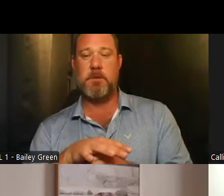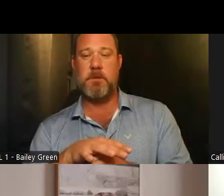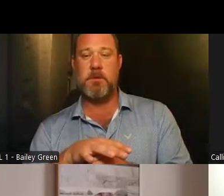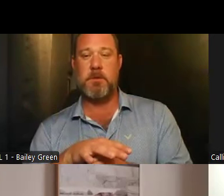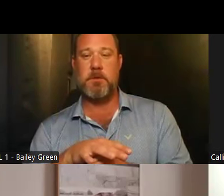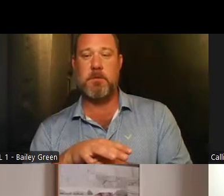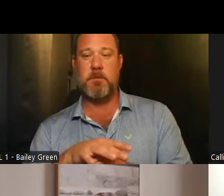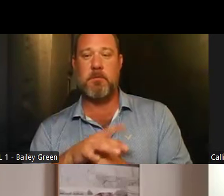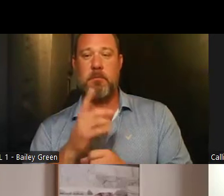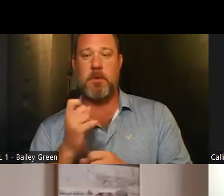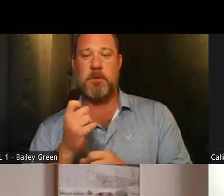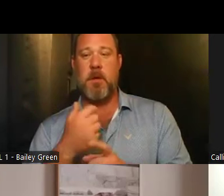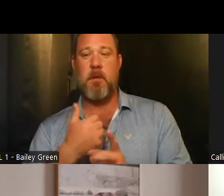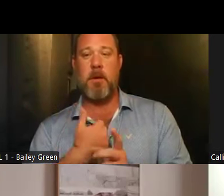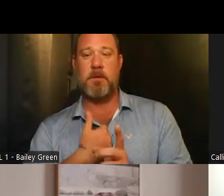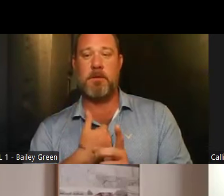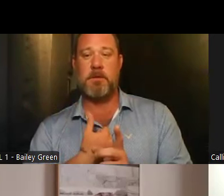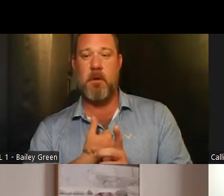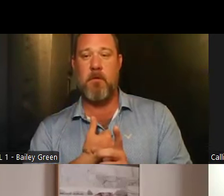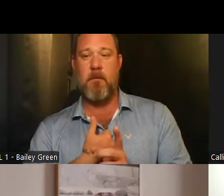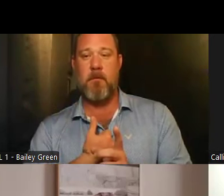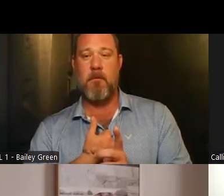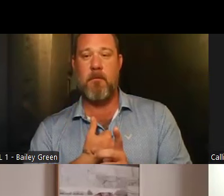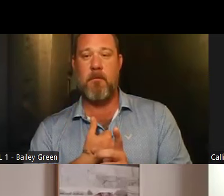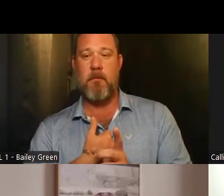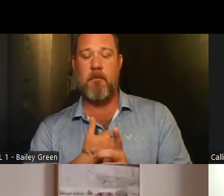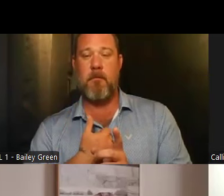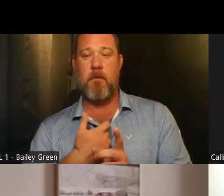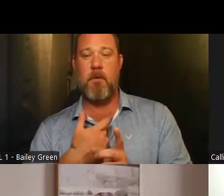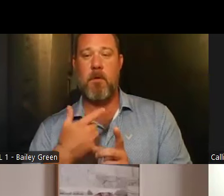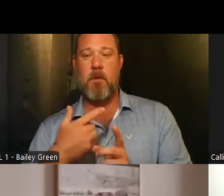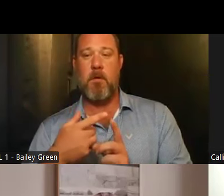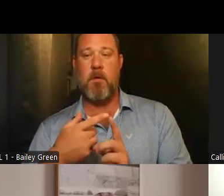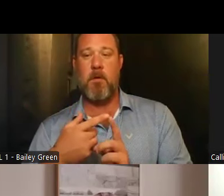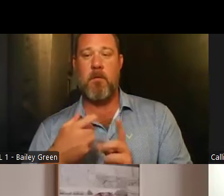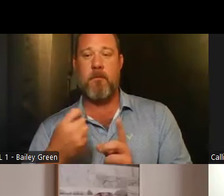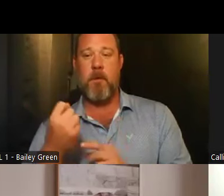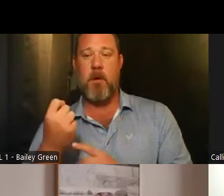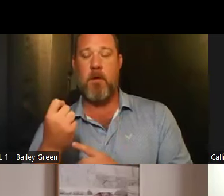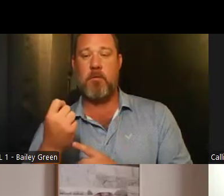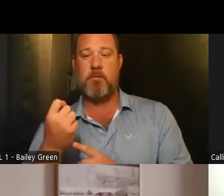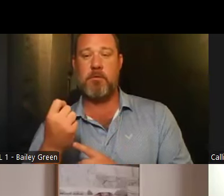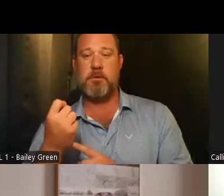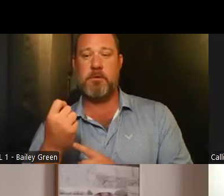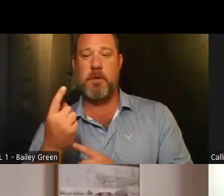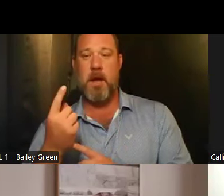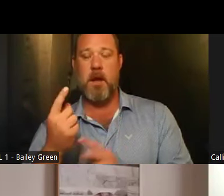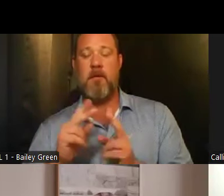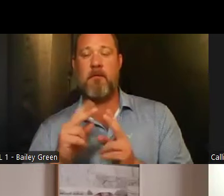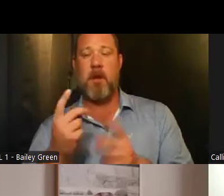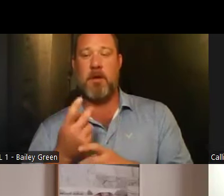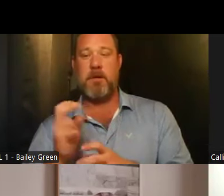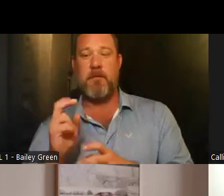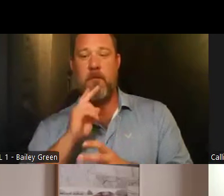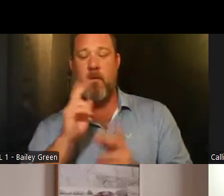think I am certainly operating from an understanding that it's very difficult for